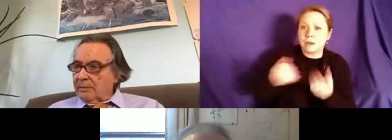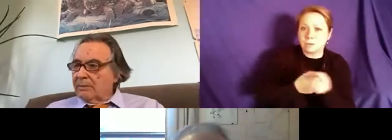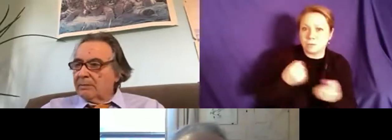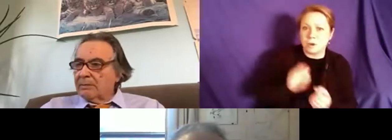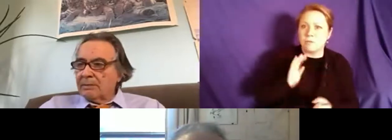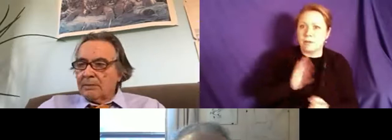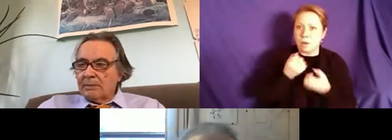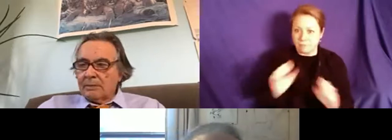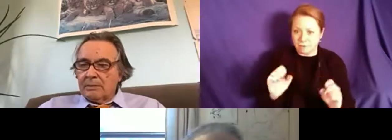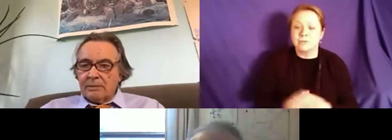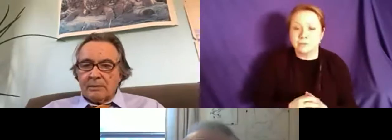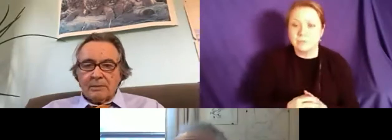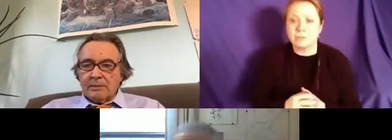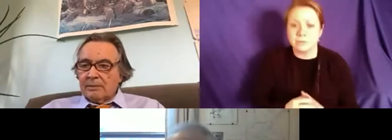efforts.